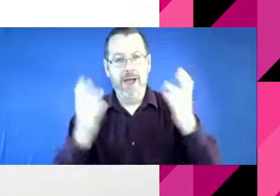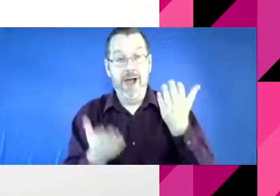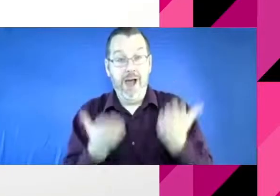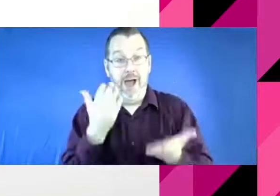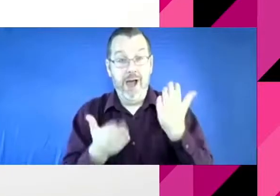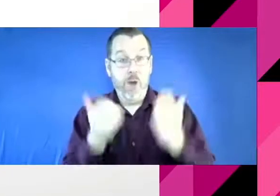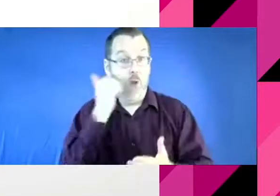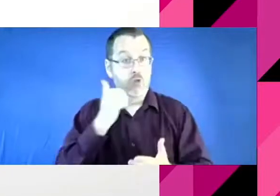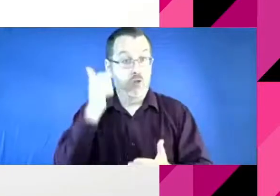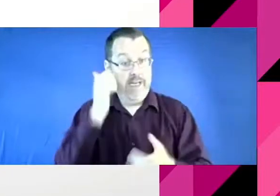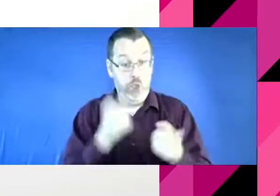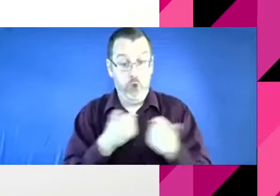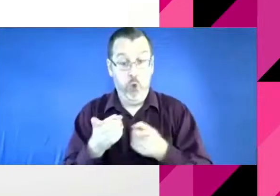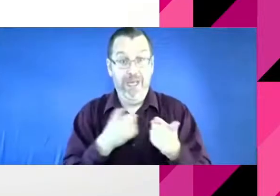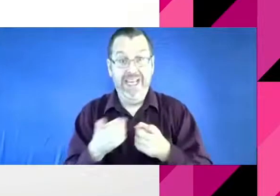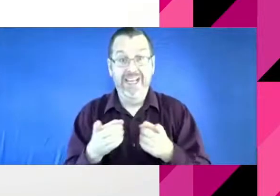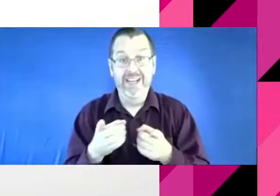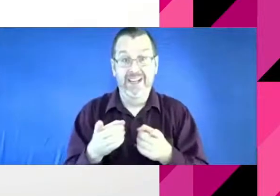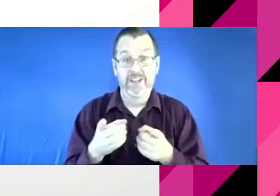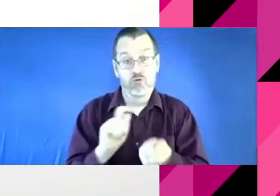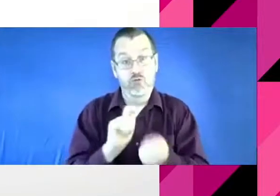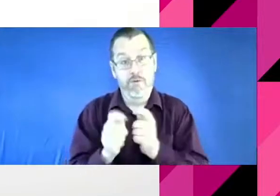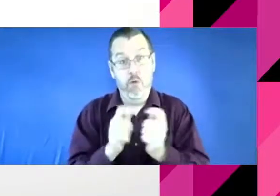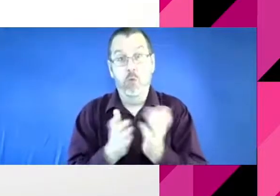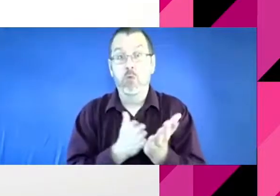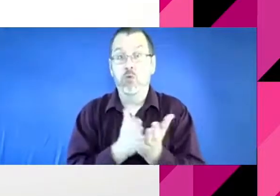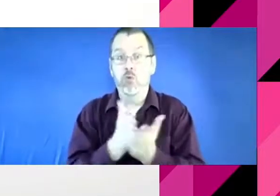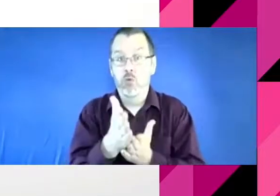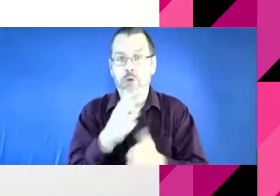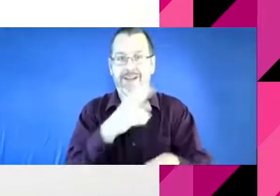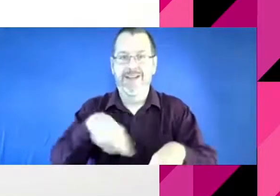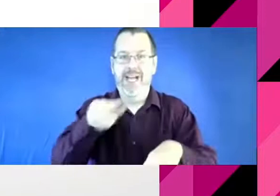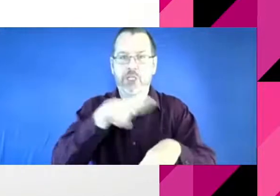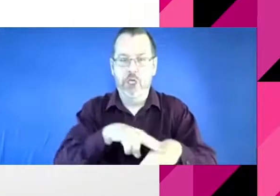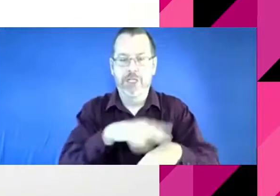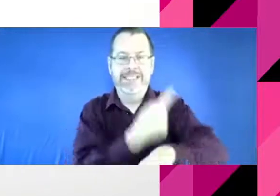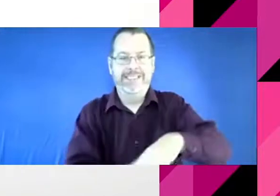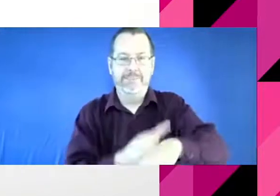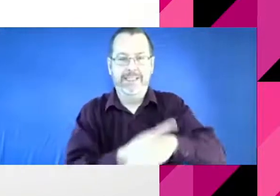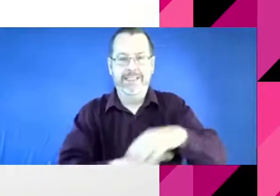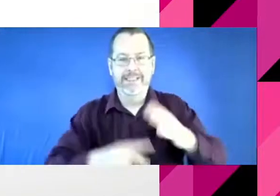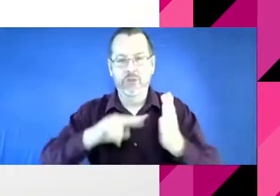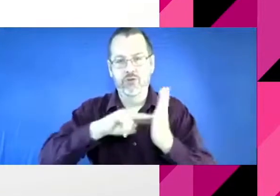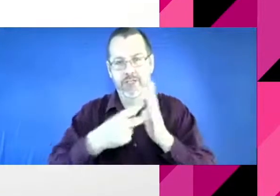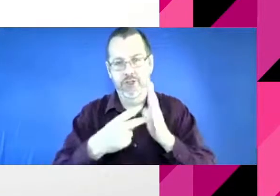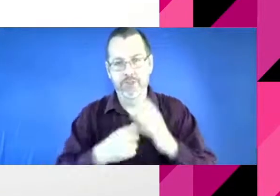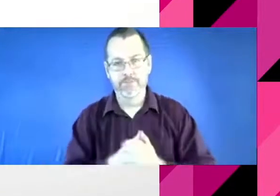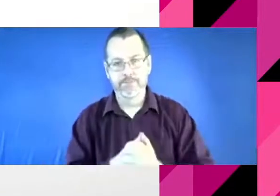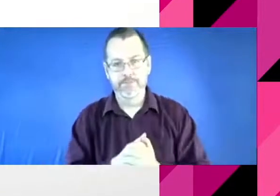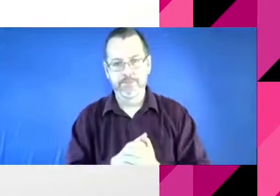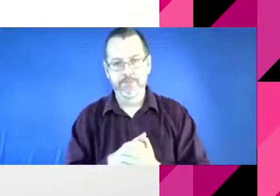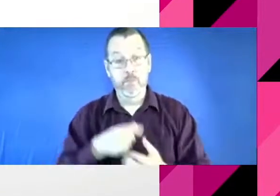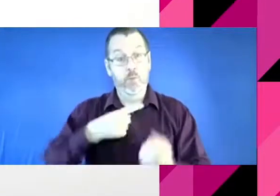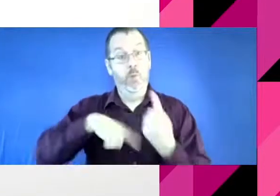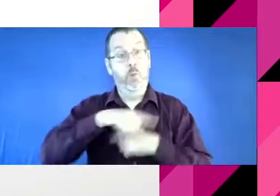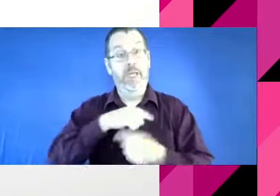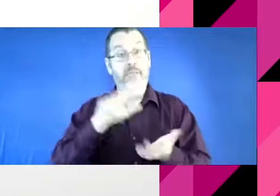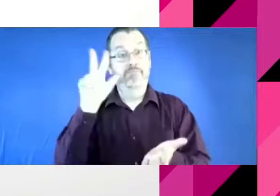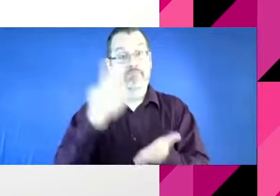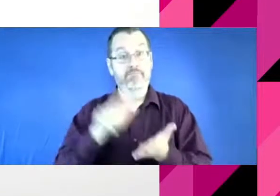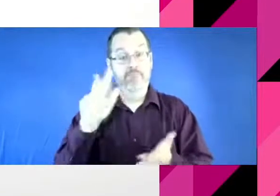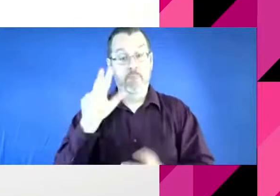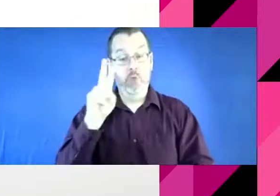justice reform through its national disability strategy. Australia ratified the Convention on the Rights of Persons with Disabilities